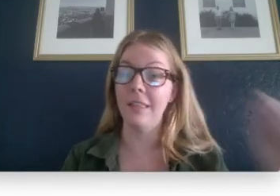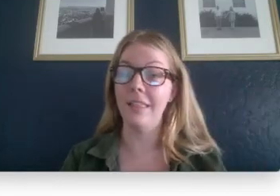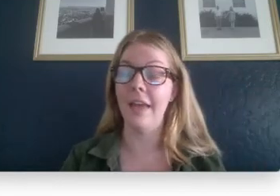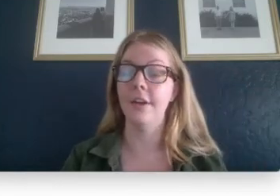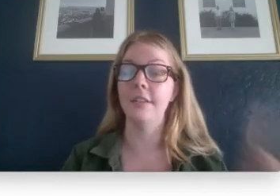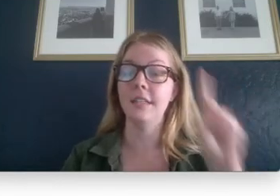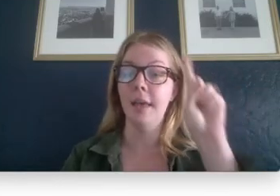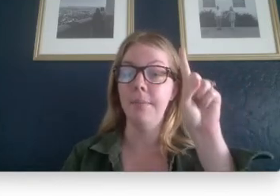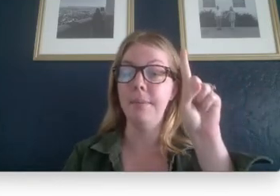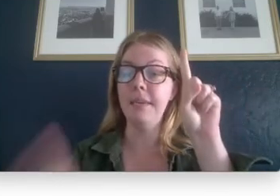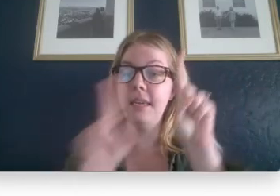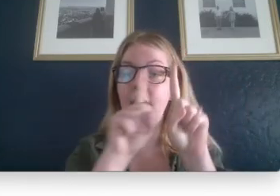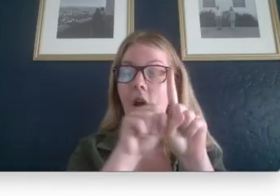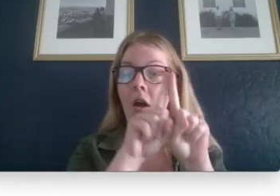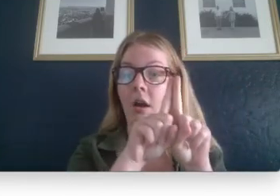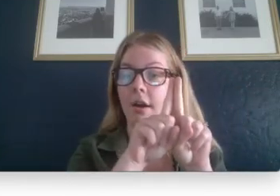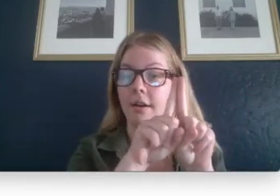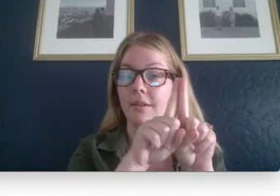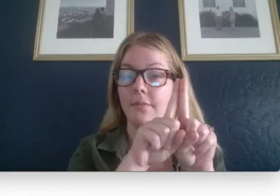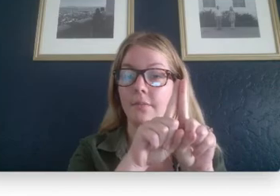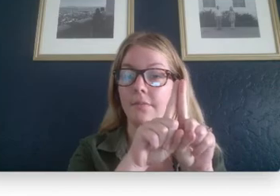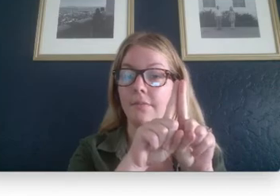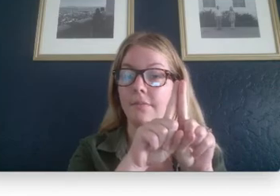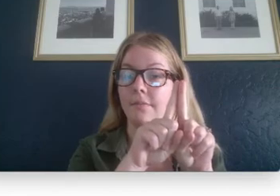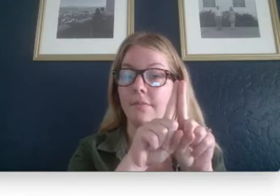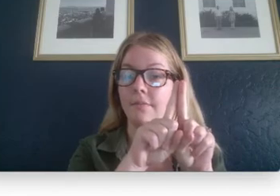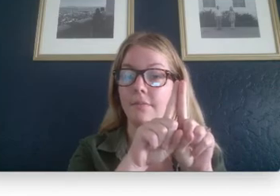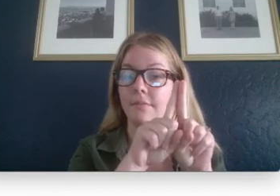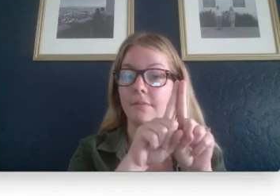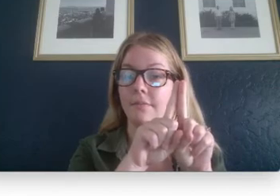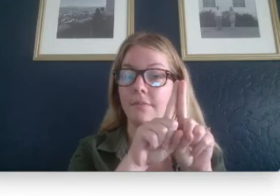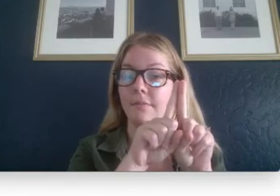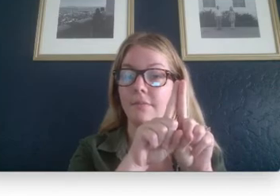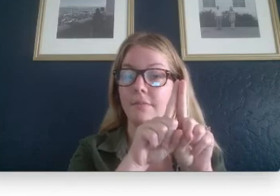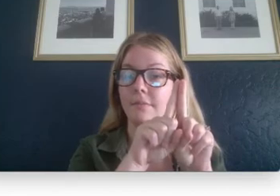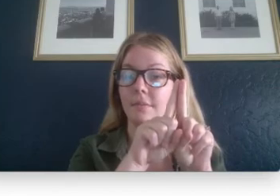for the letters BR.